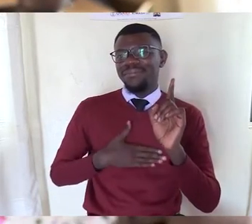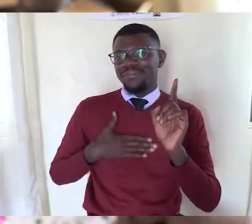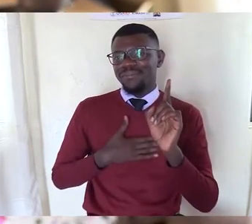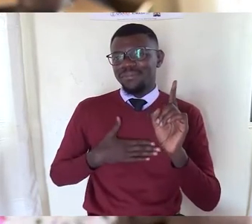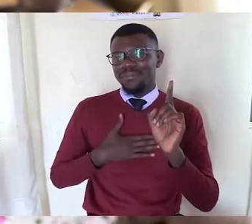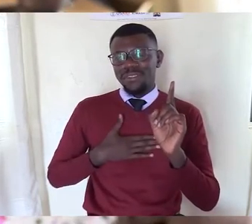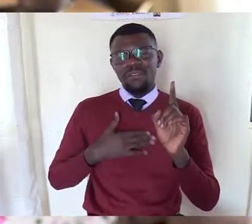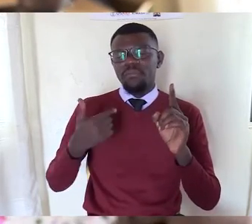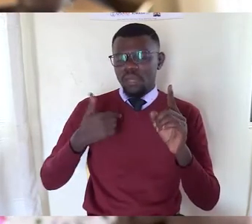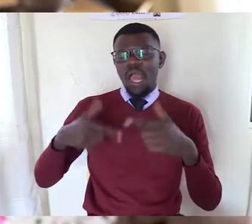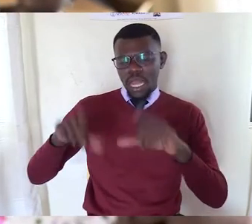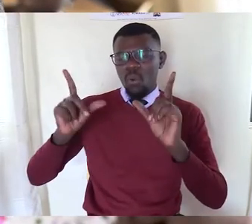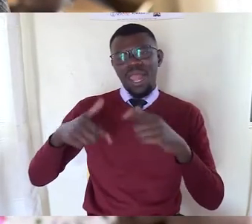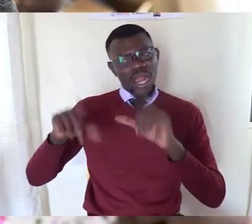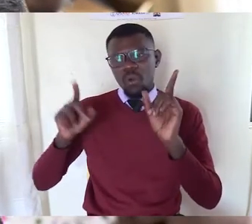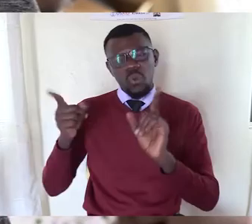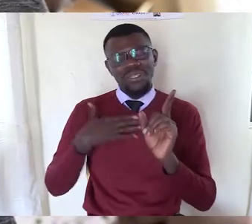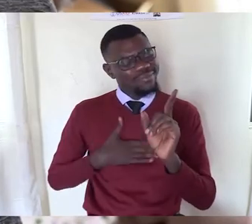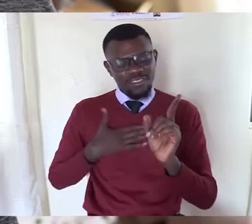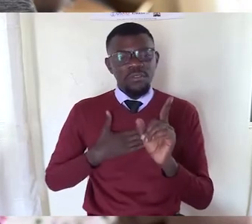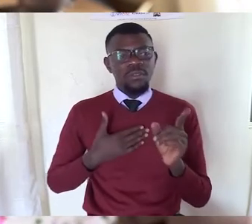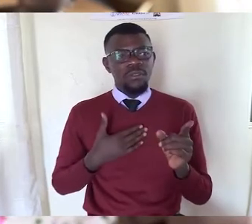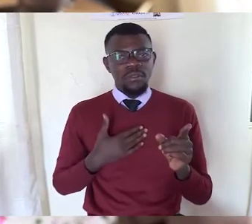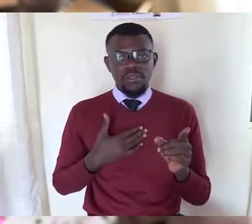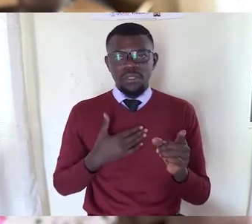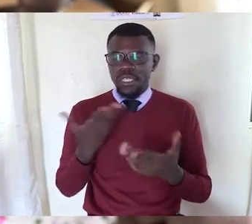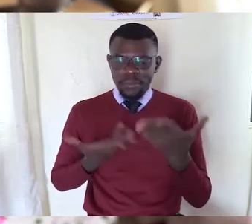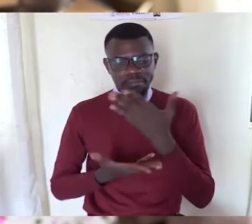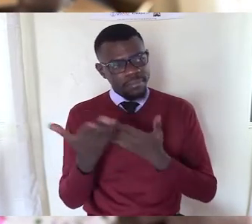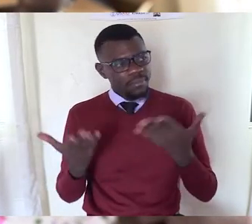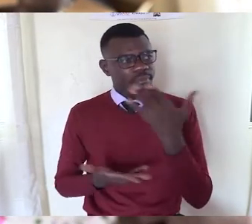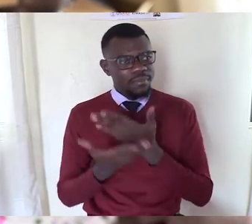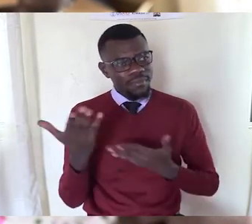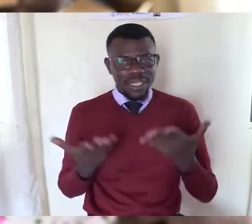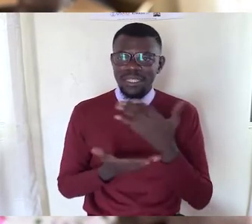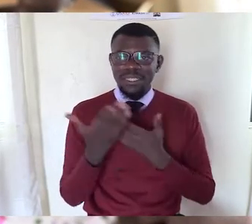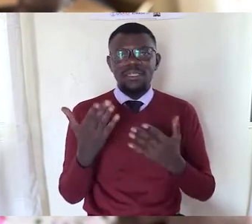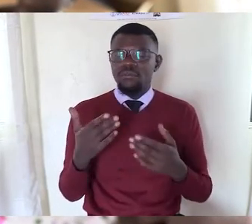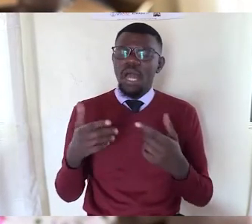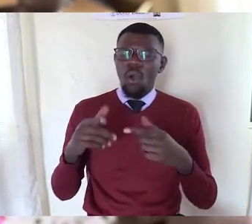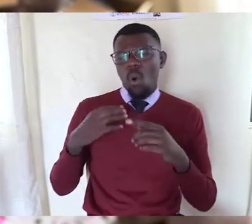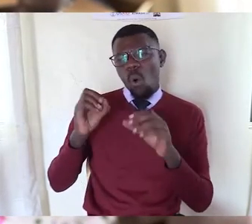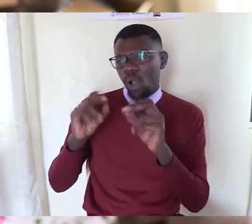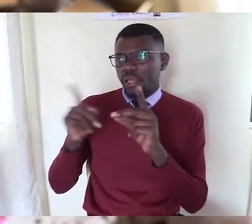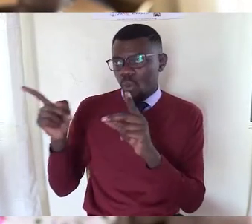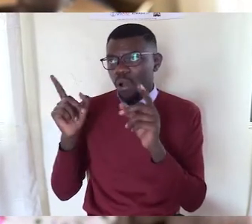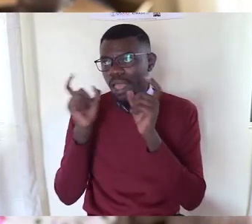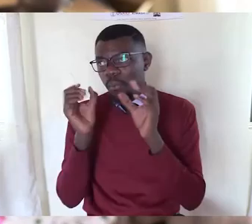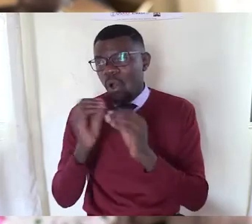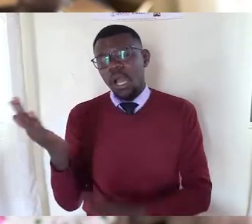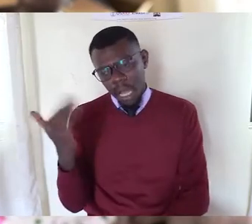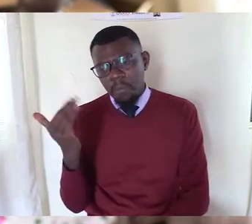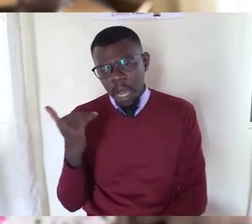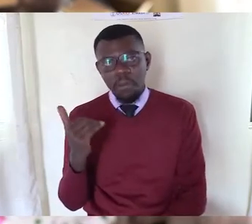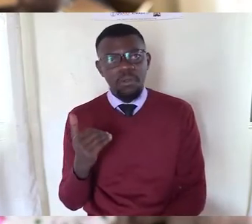Wacha basi tu wewe fanya. You know, like it reached to a point you're now negotiating. You do it instead of him. Kwa hivyo